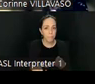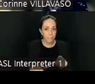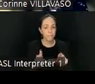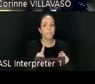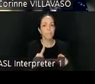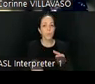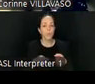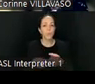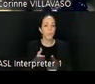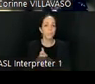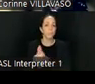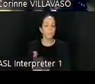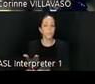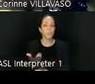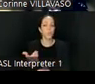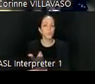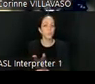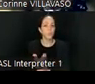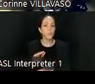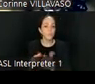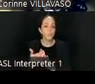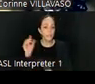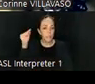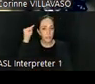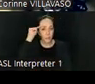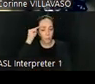is would vote, in a sense.